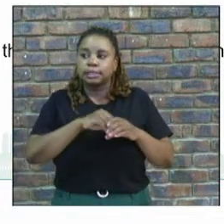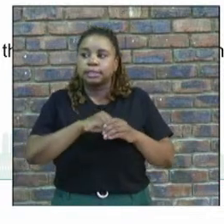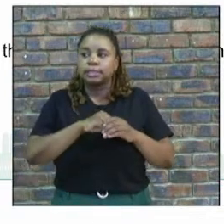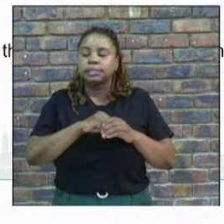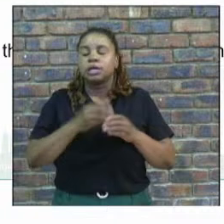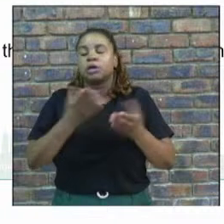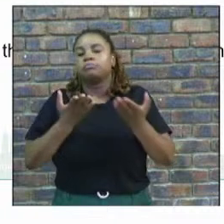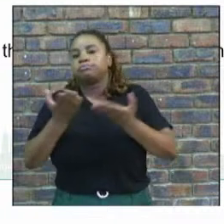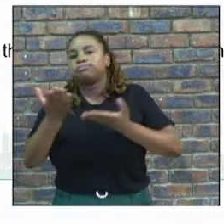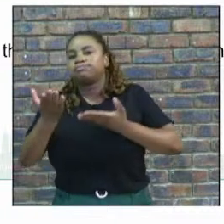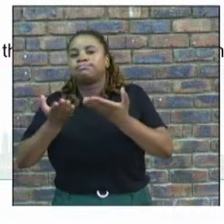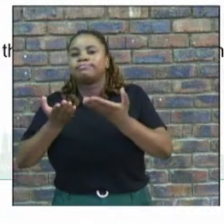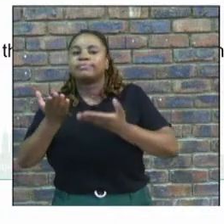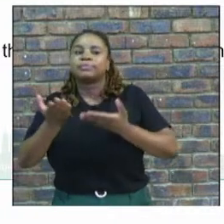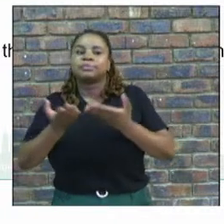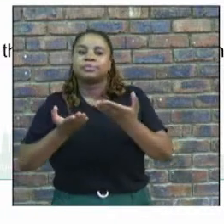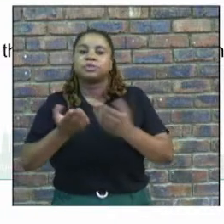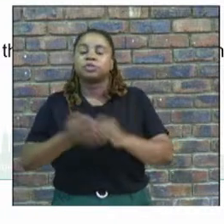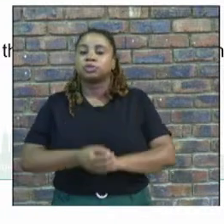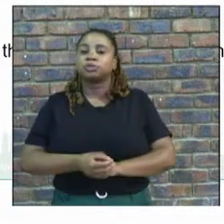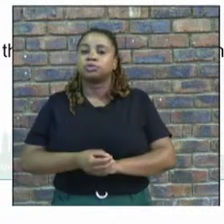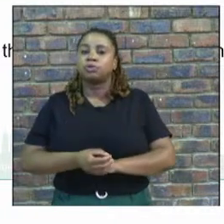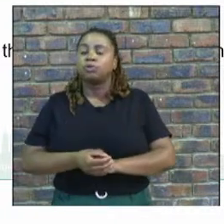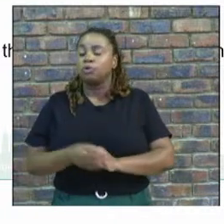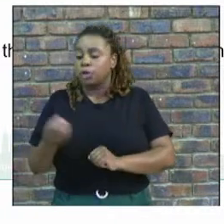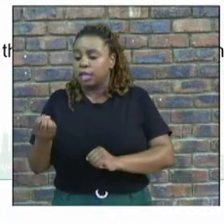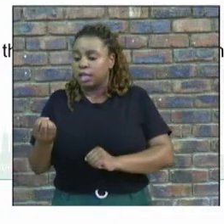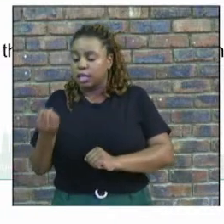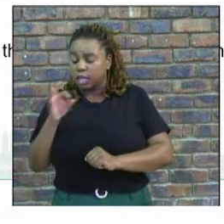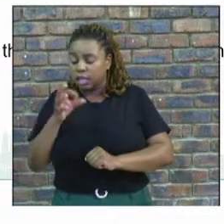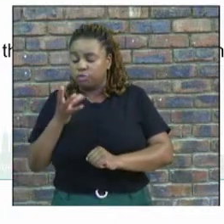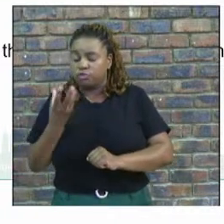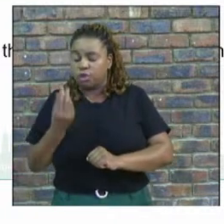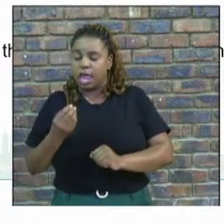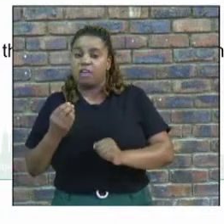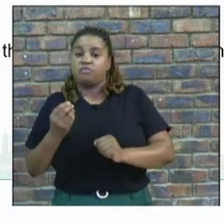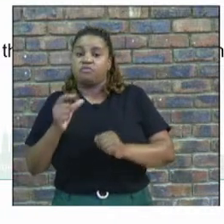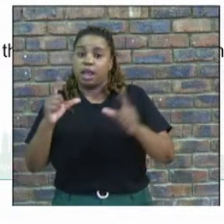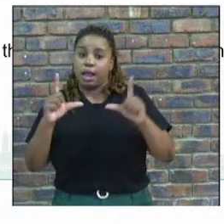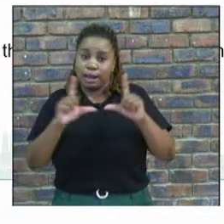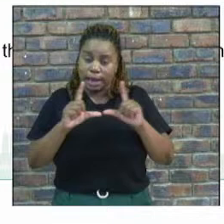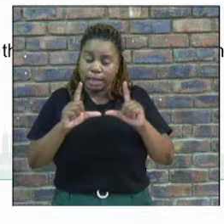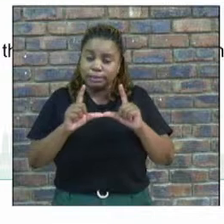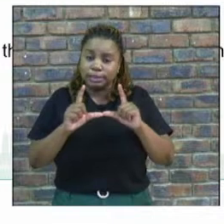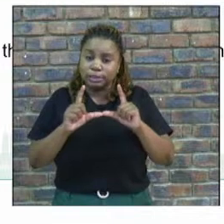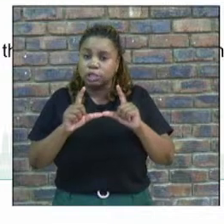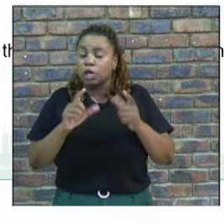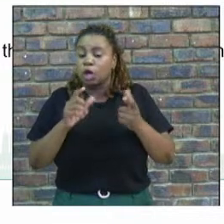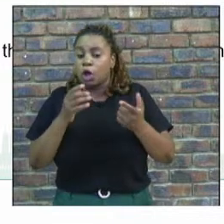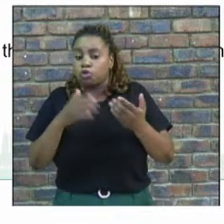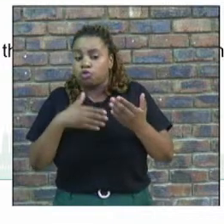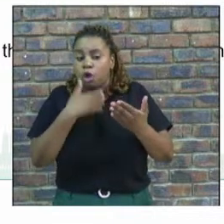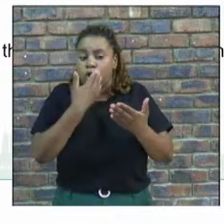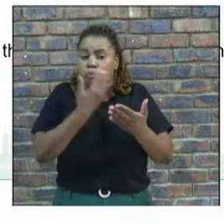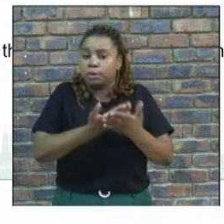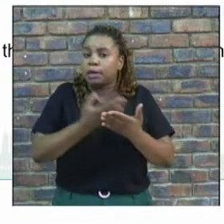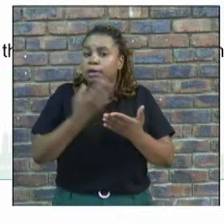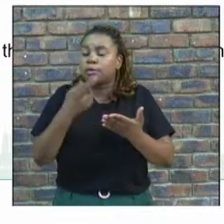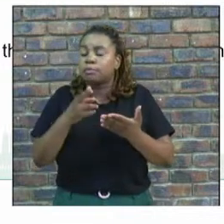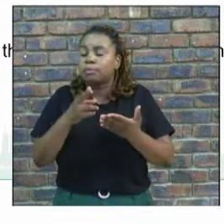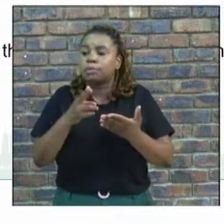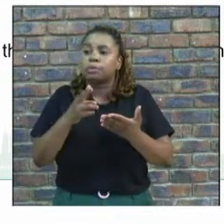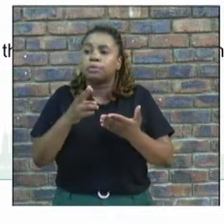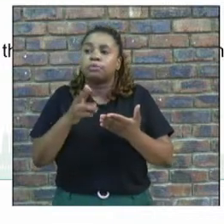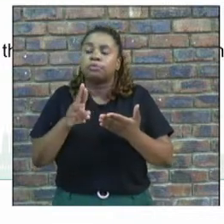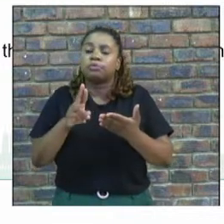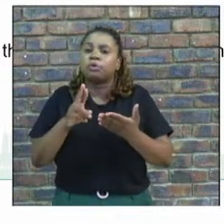consultation. So as a licensee, when you apply, our agency, which is PASA, it has